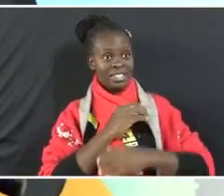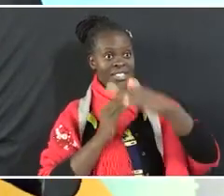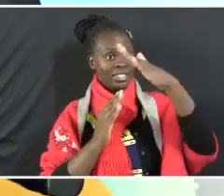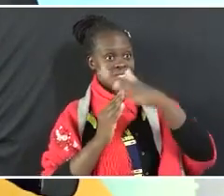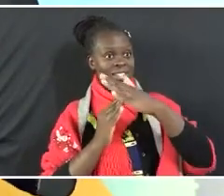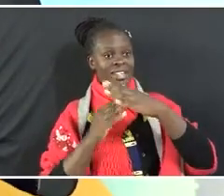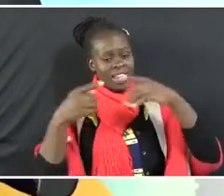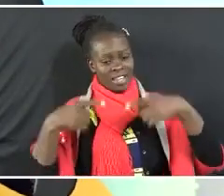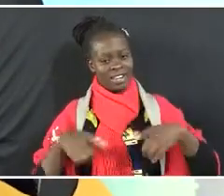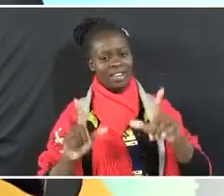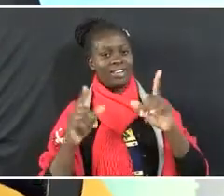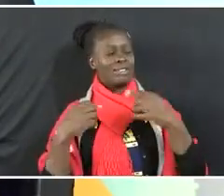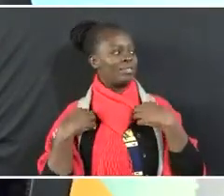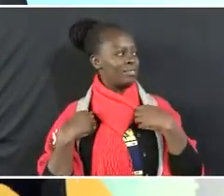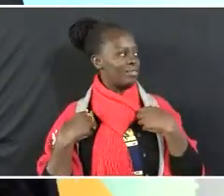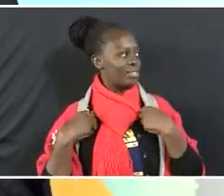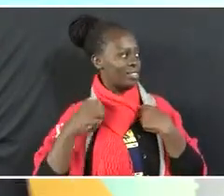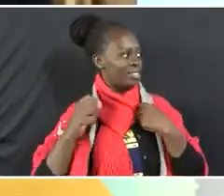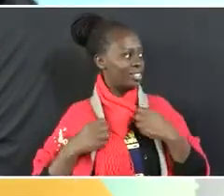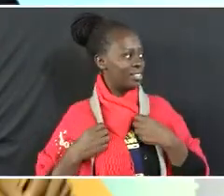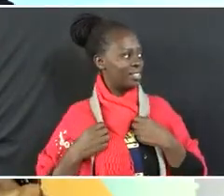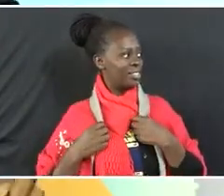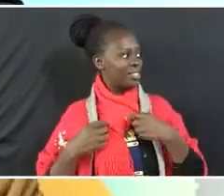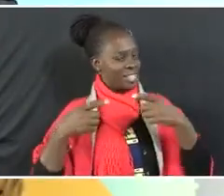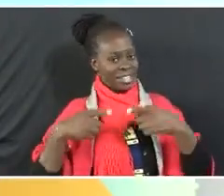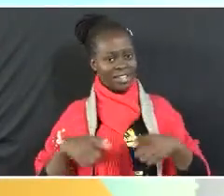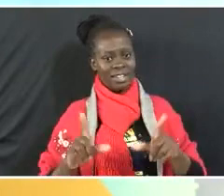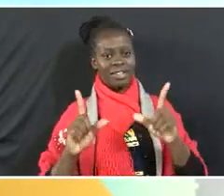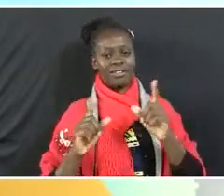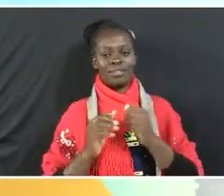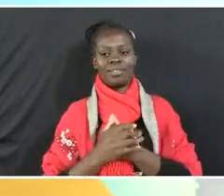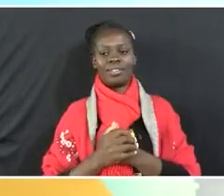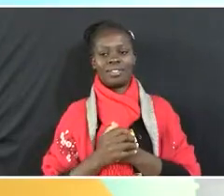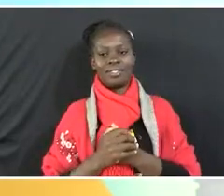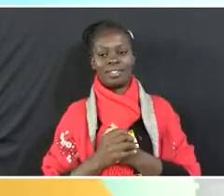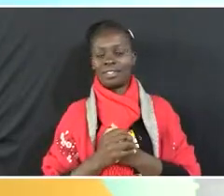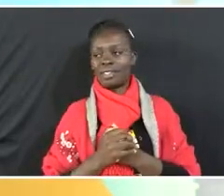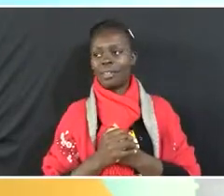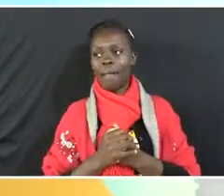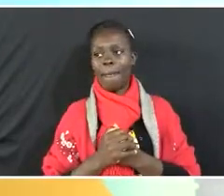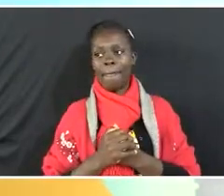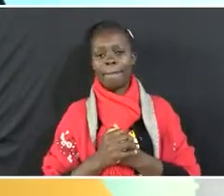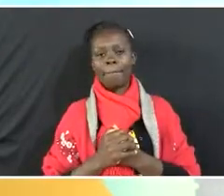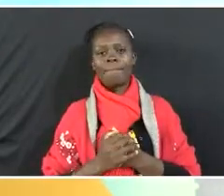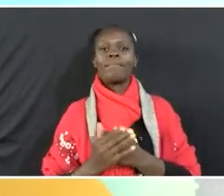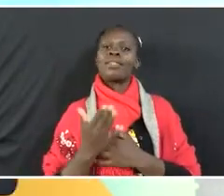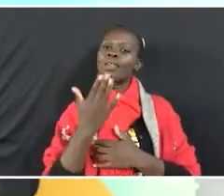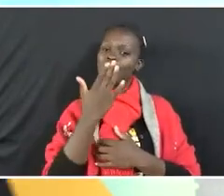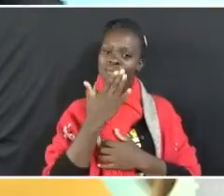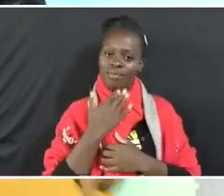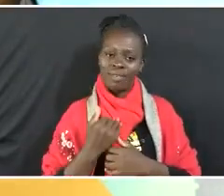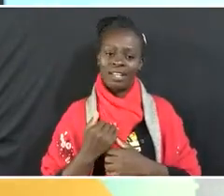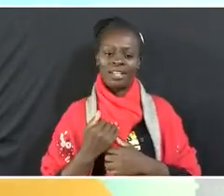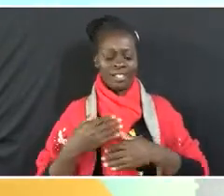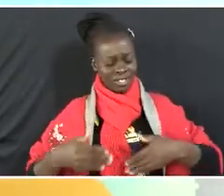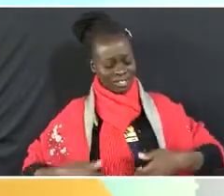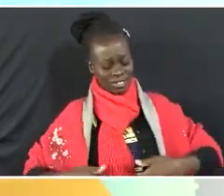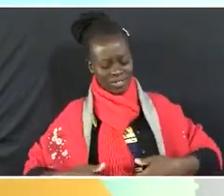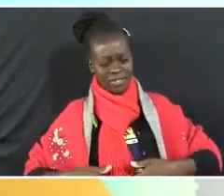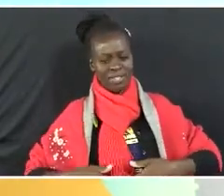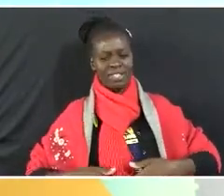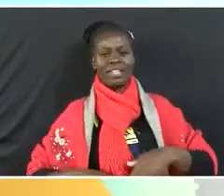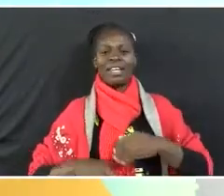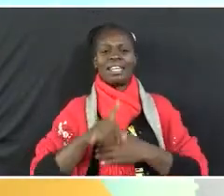listen. Assistant head deaconess is coming in the future. It's coming. We want you to be serious now and